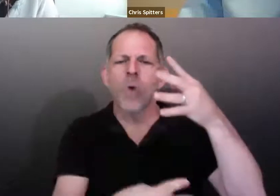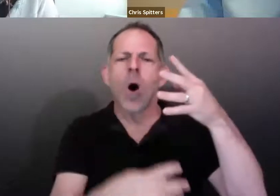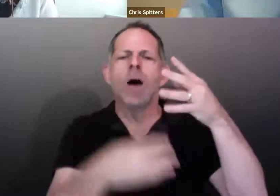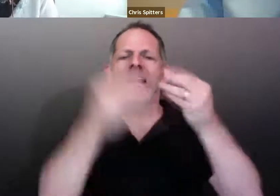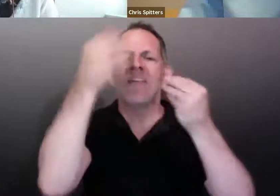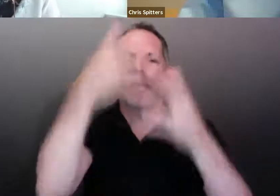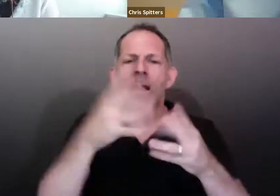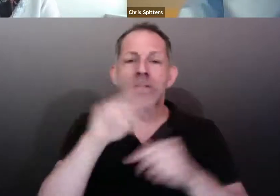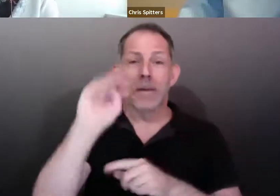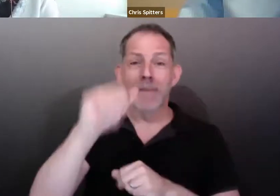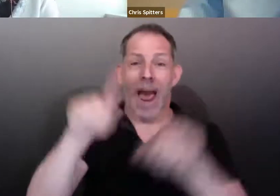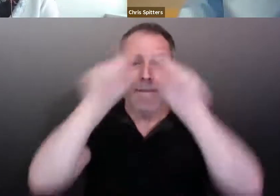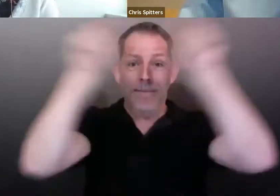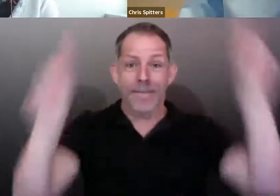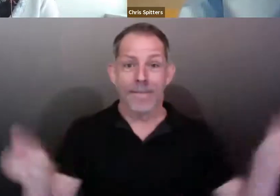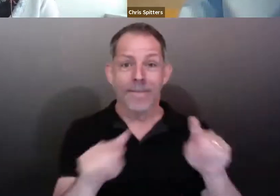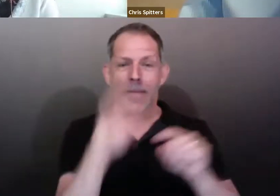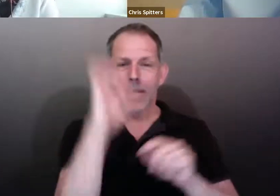regionally and locally.